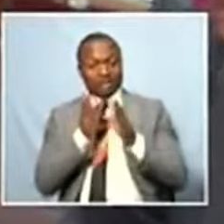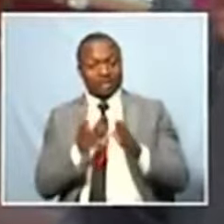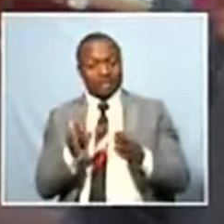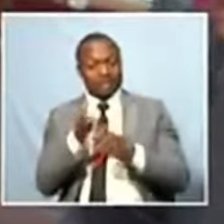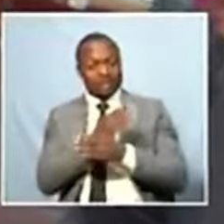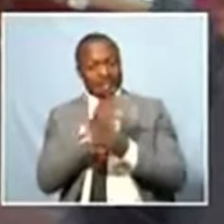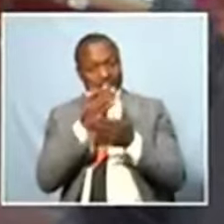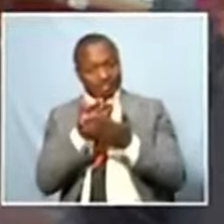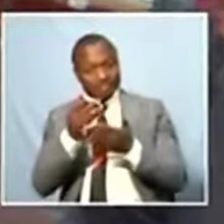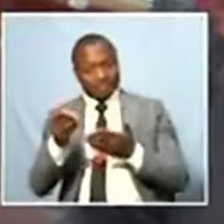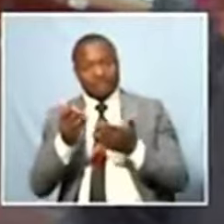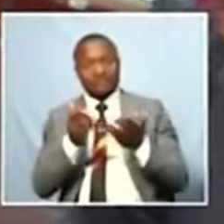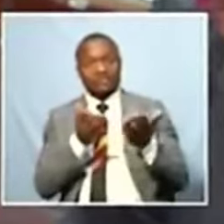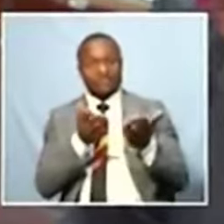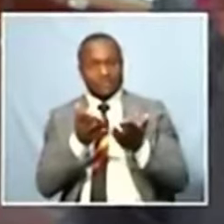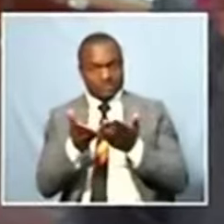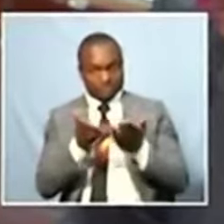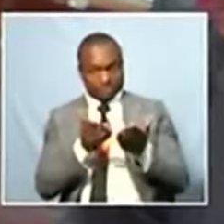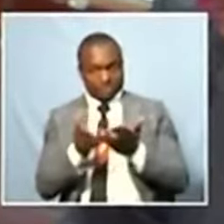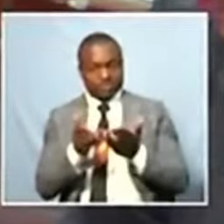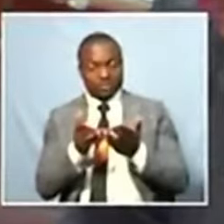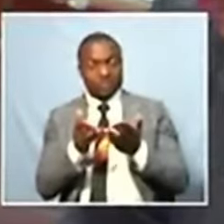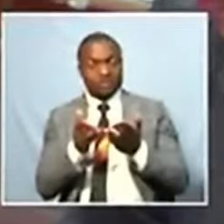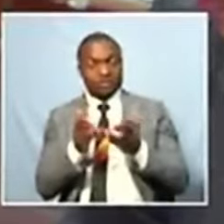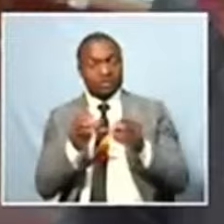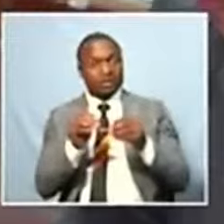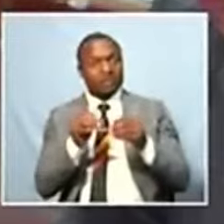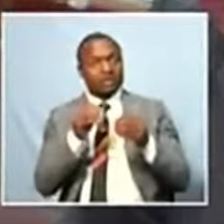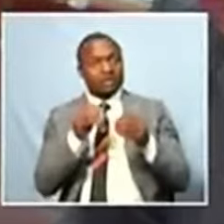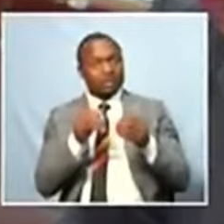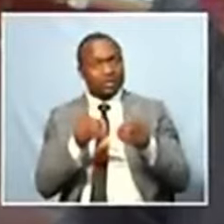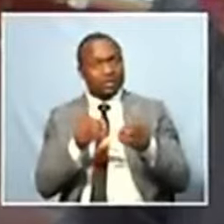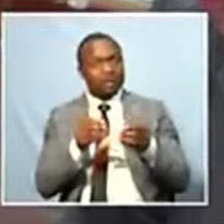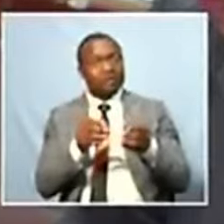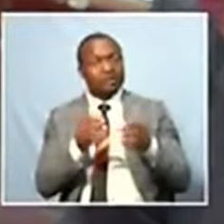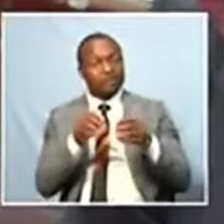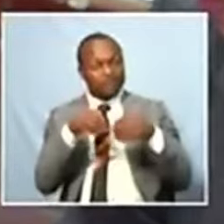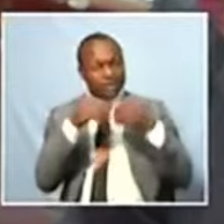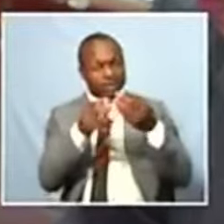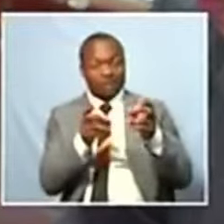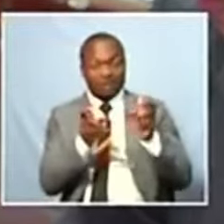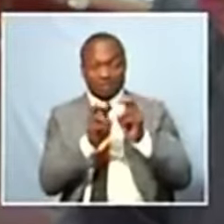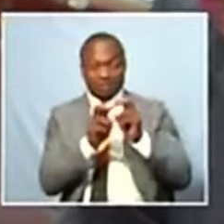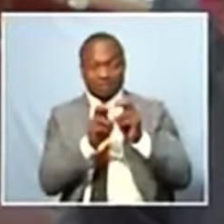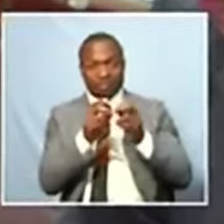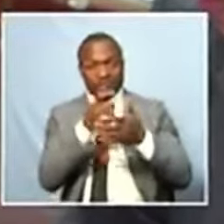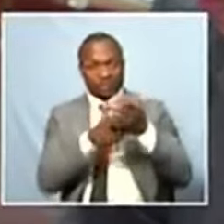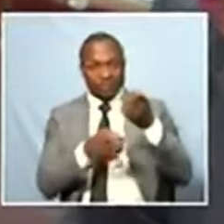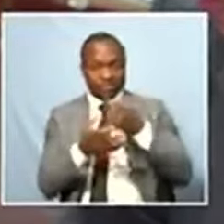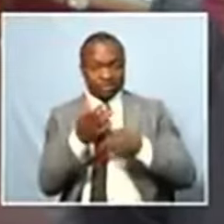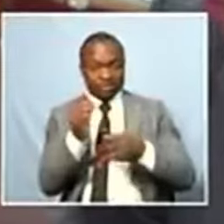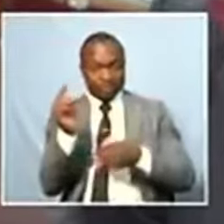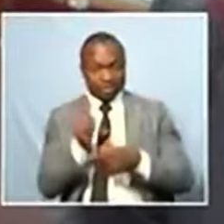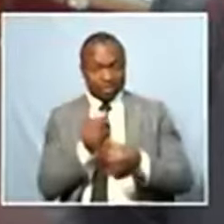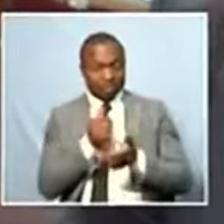procuring services, contracting a consultant to come and assist maybe in the installation